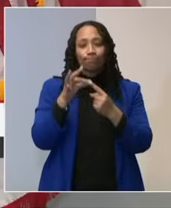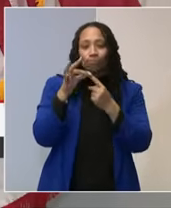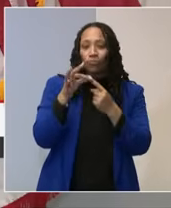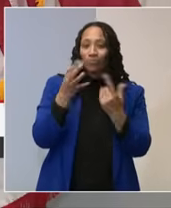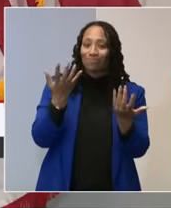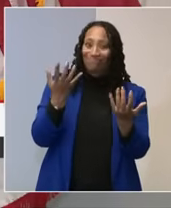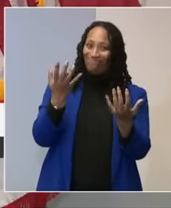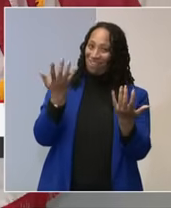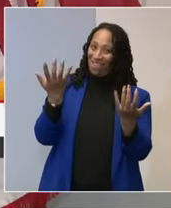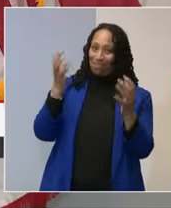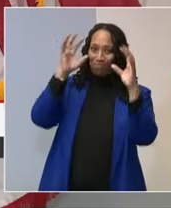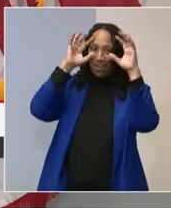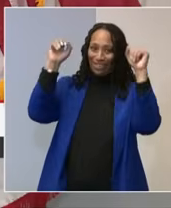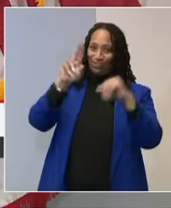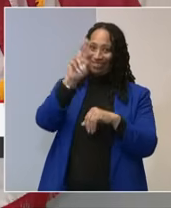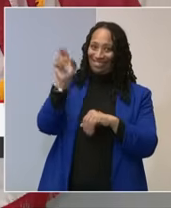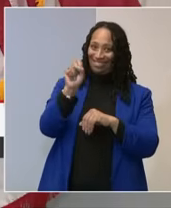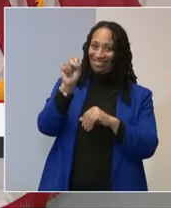we become a state.